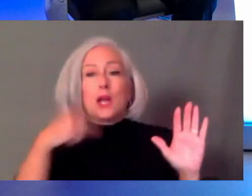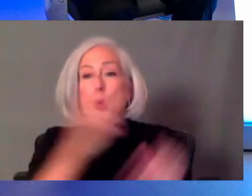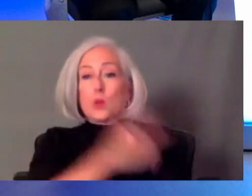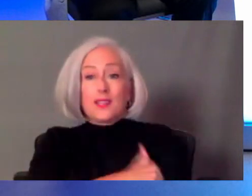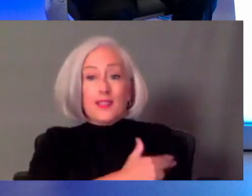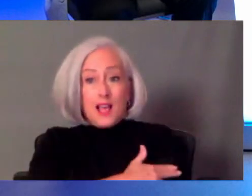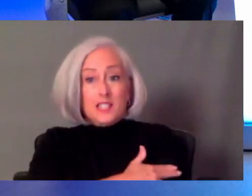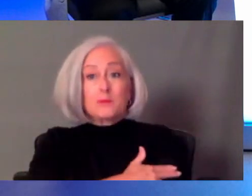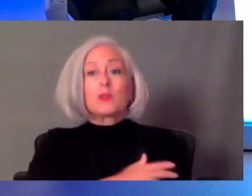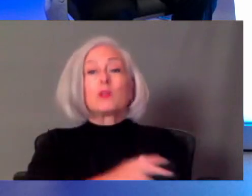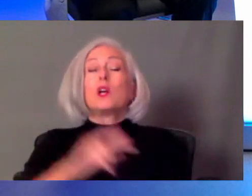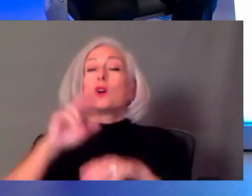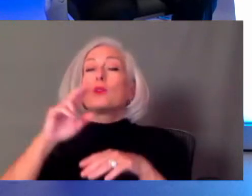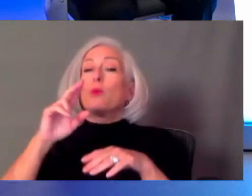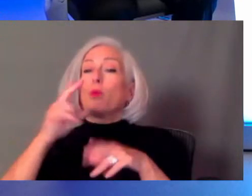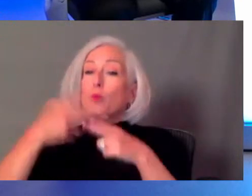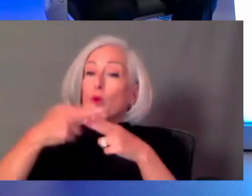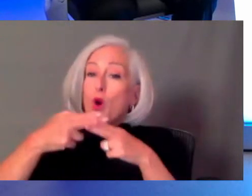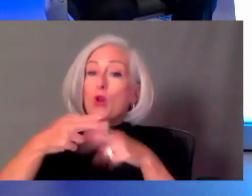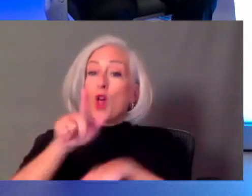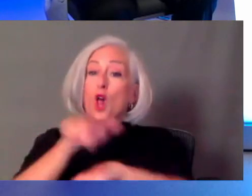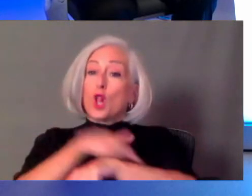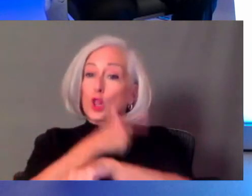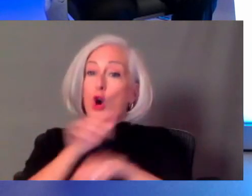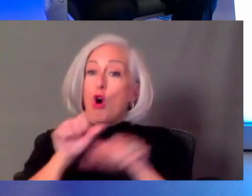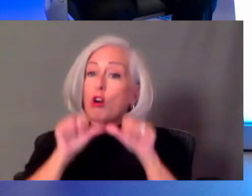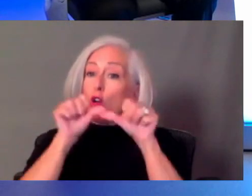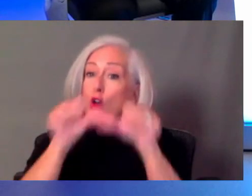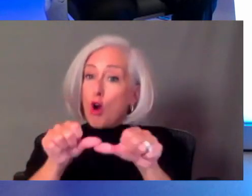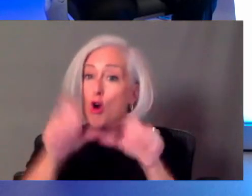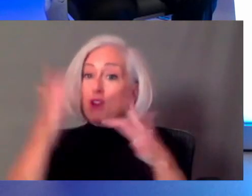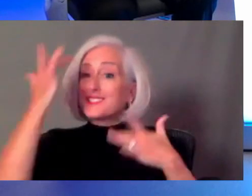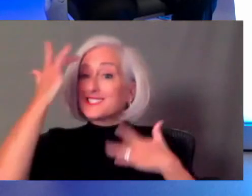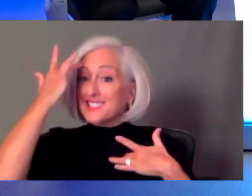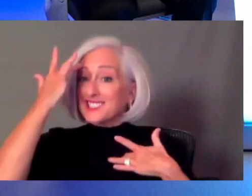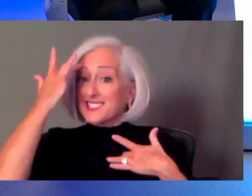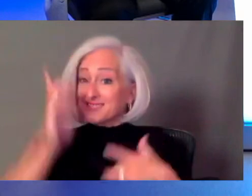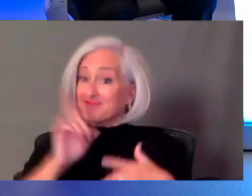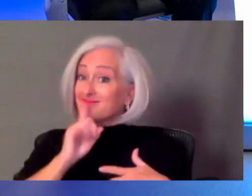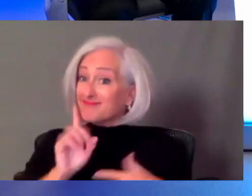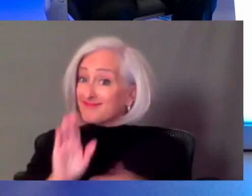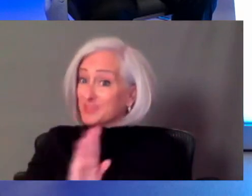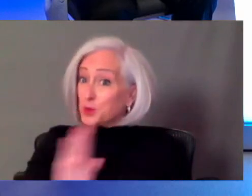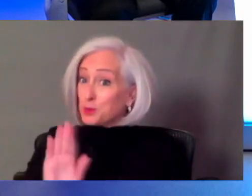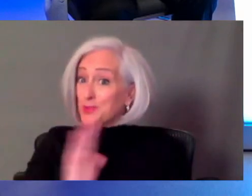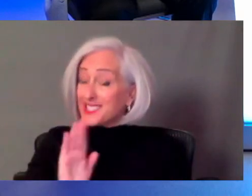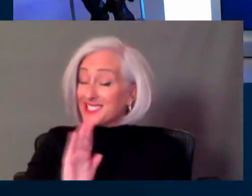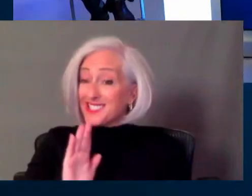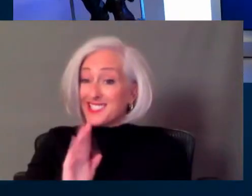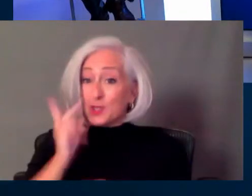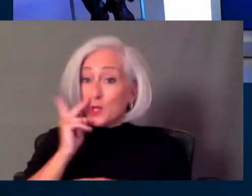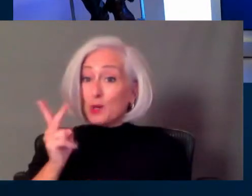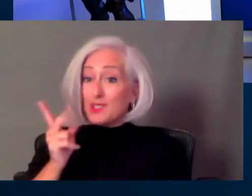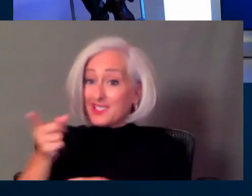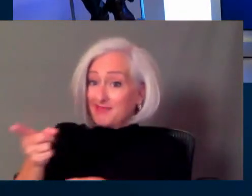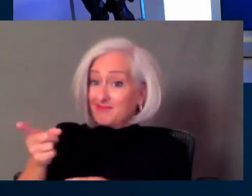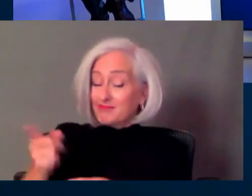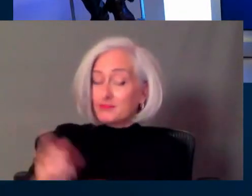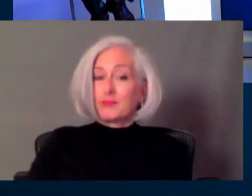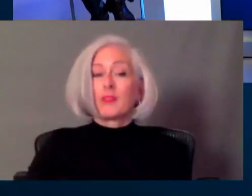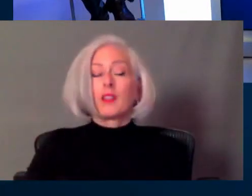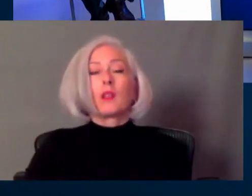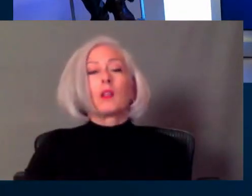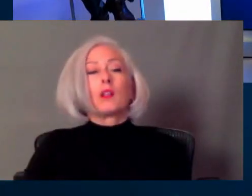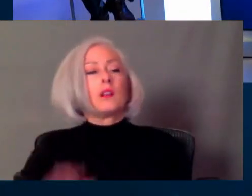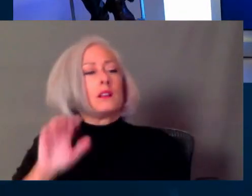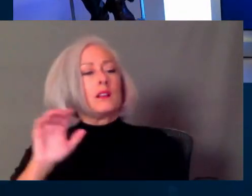tell me about your experience of receiving monoclonal treatment. How did you feel afterwards? Was it immediate? Walk us through that